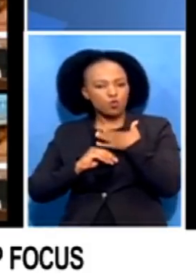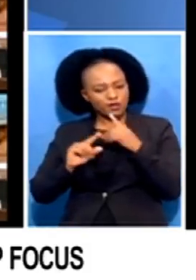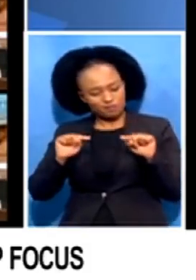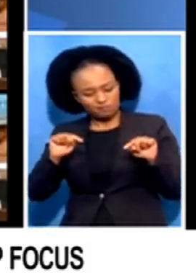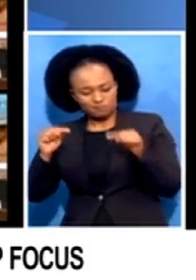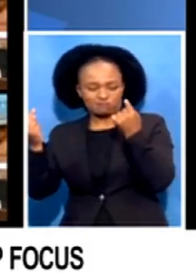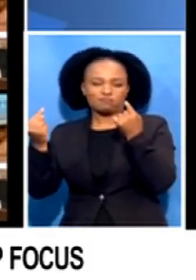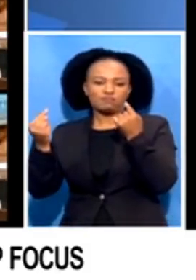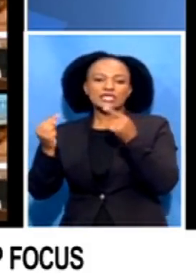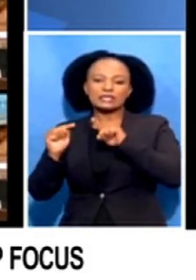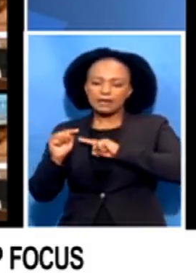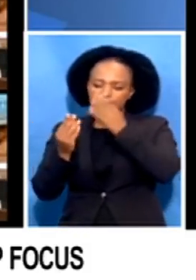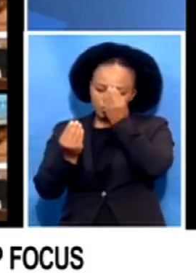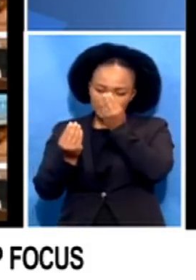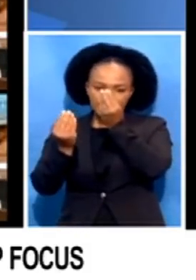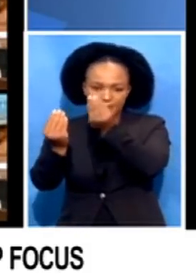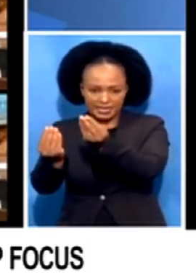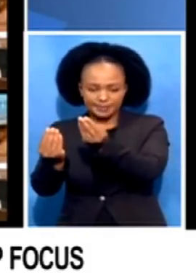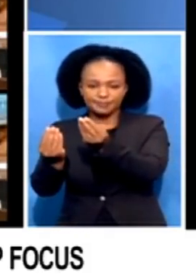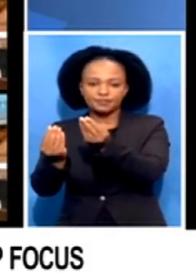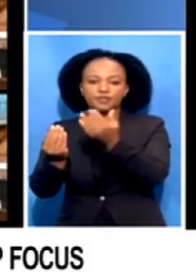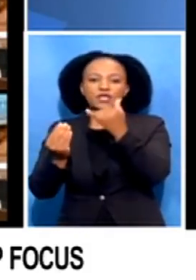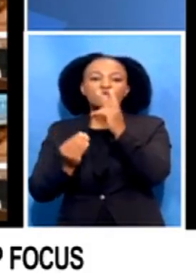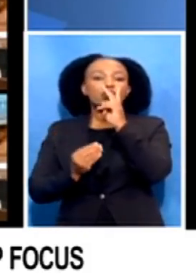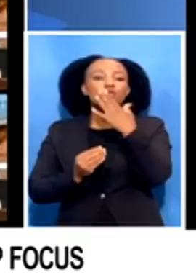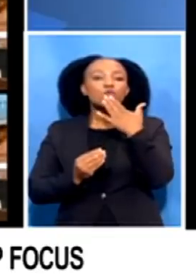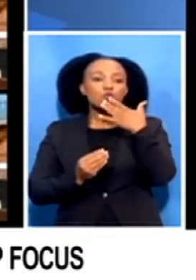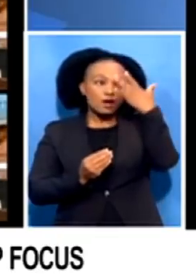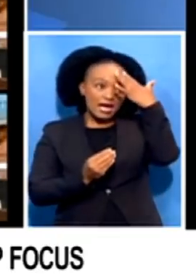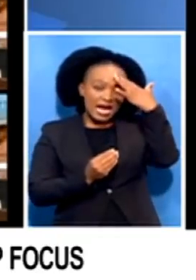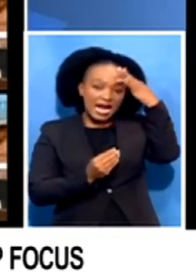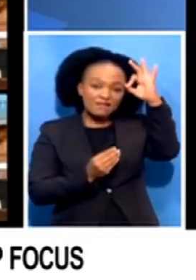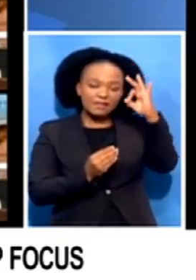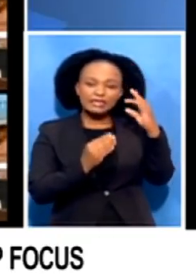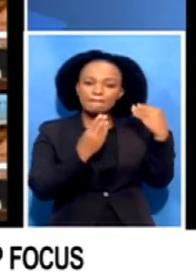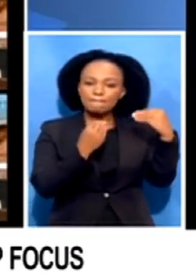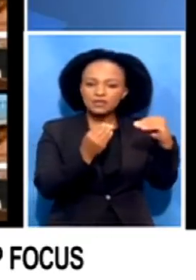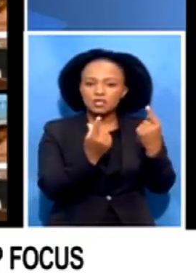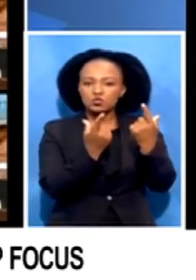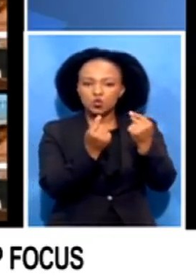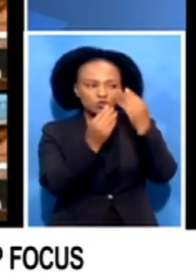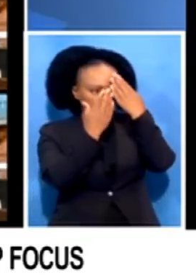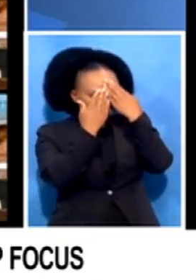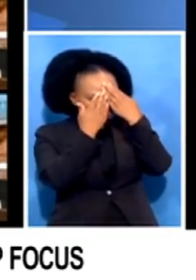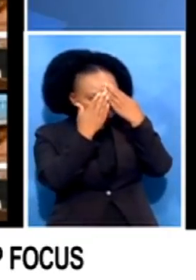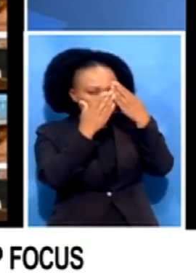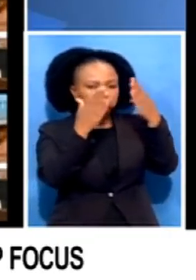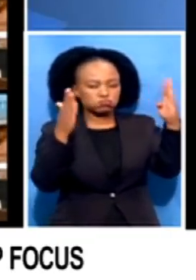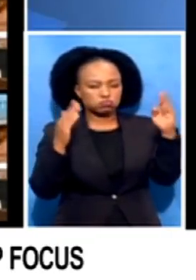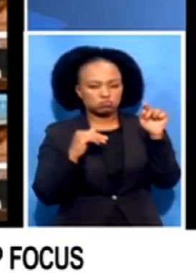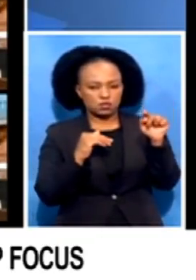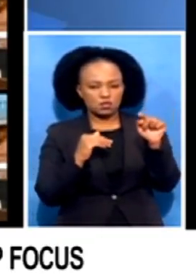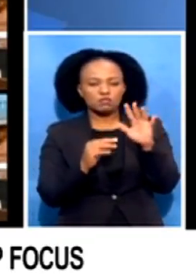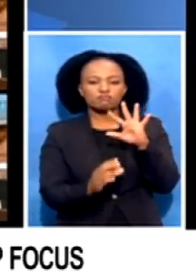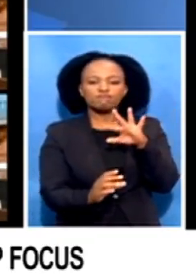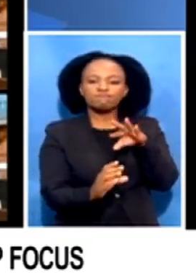looks at state affairs broadly, it would include the conduct of the deputy president